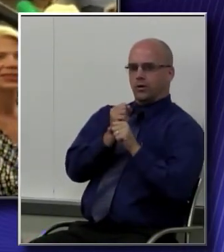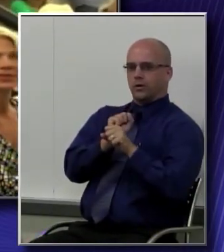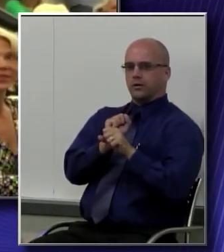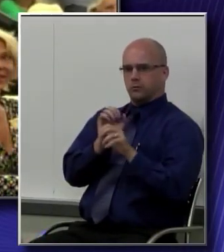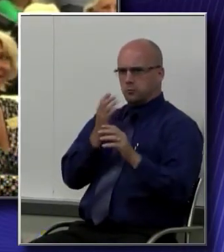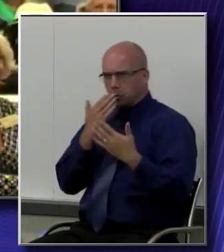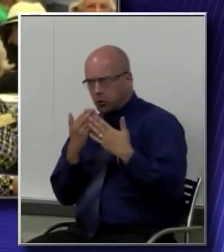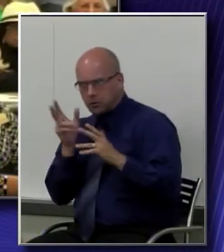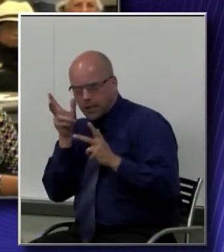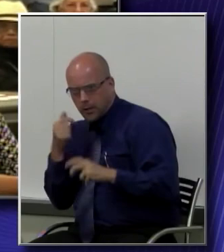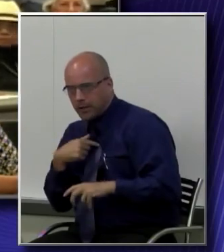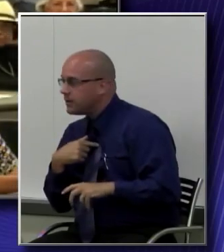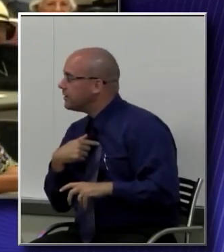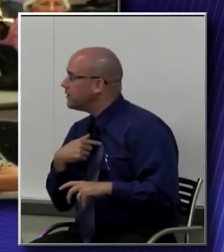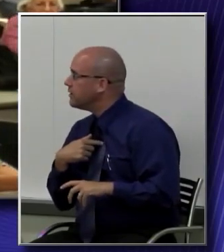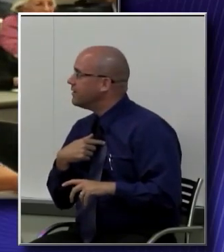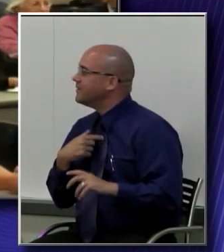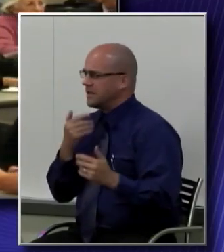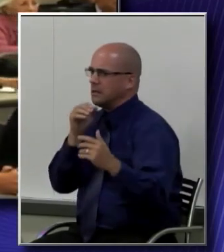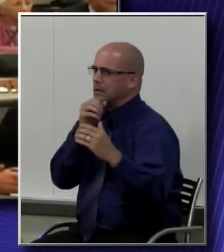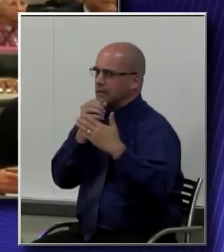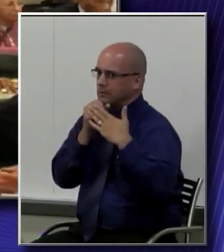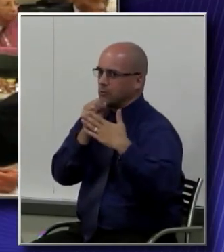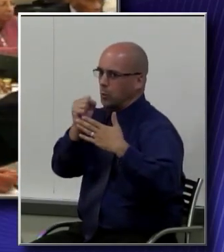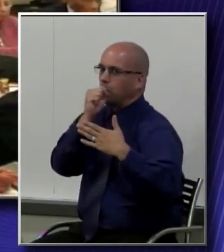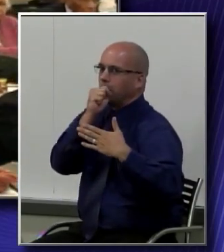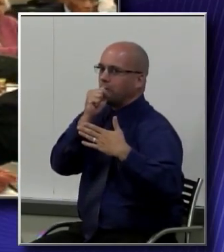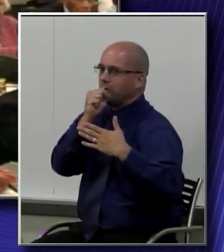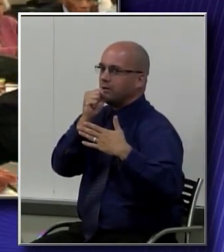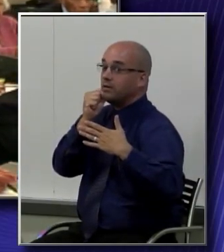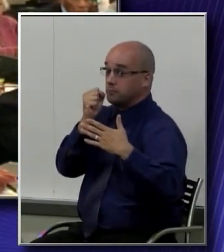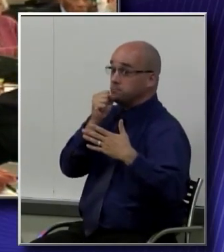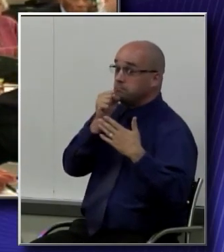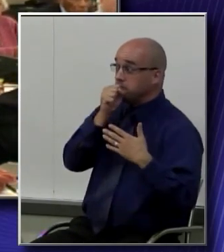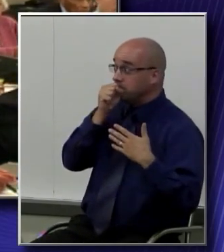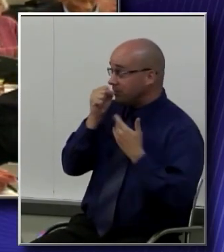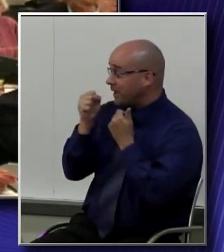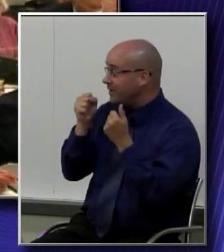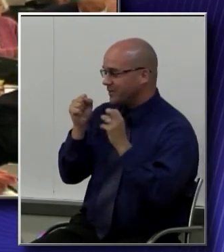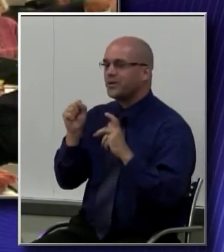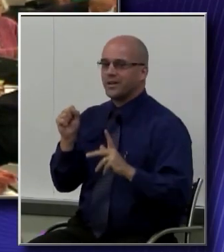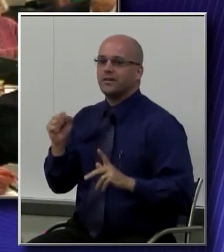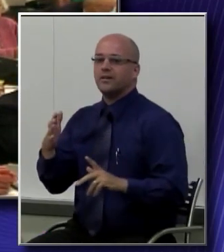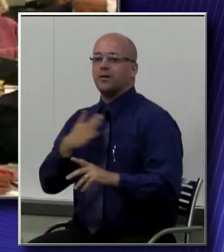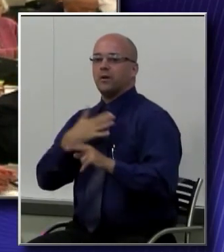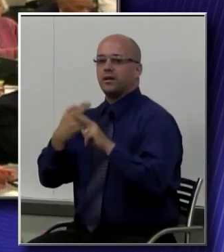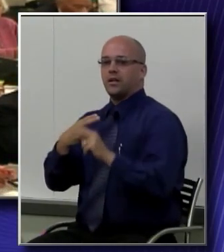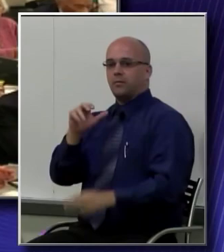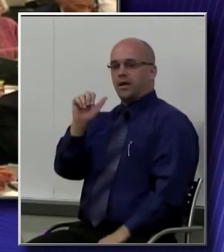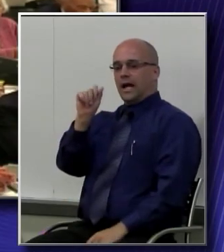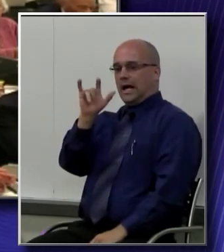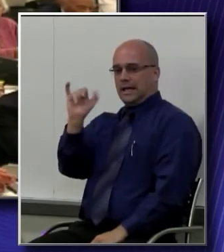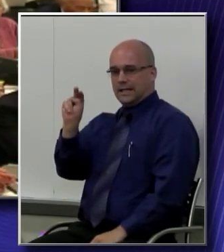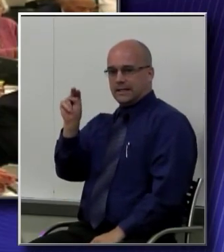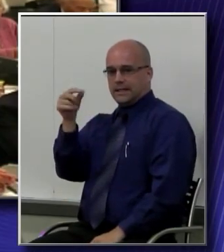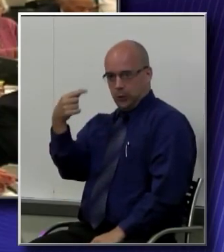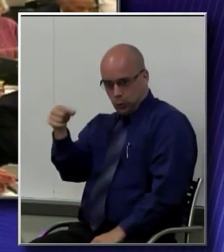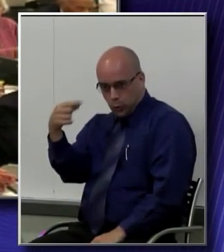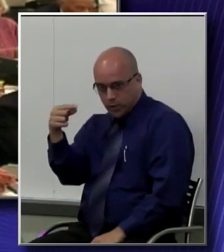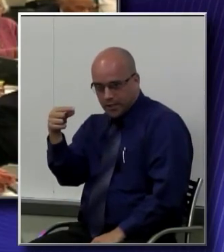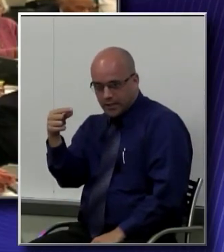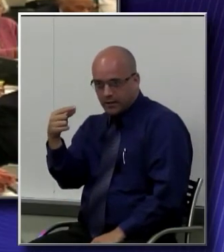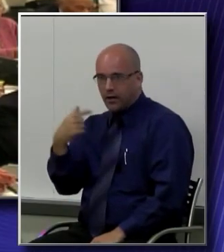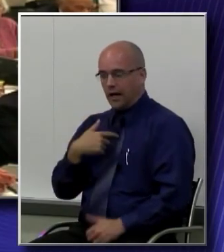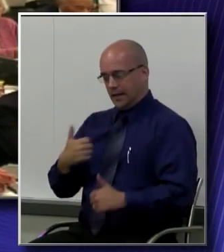Is that good? All right. You have to get really close. I think I'm now. Is that good? Yeah. I'm Allison Green, and I am a Durham